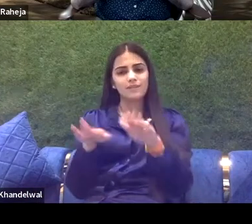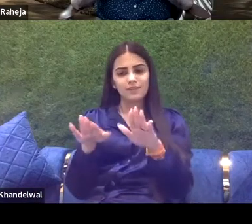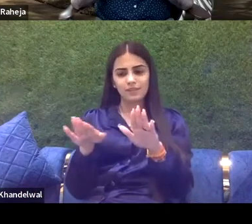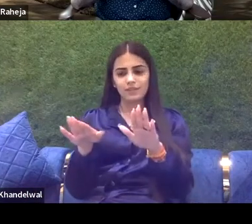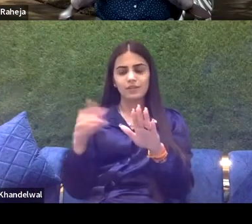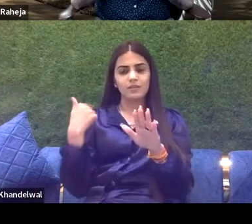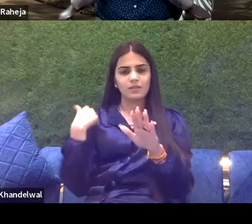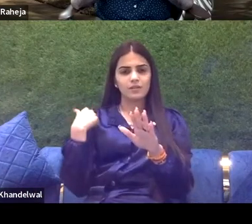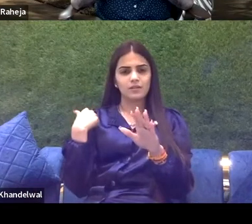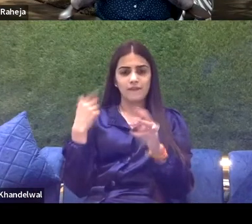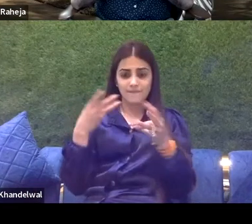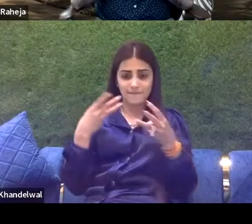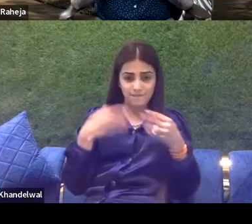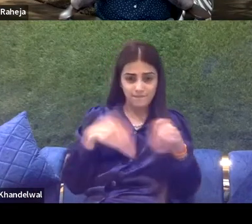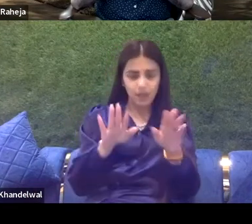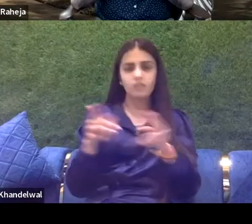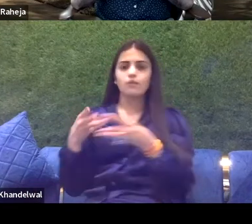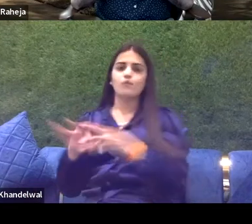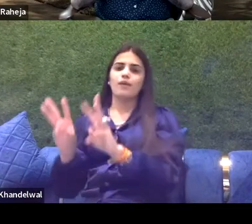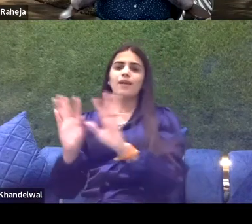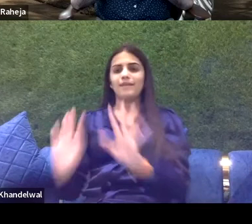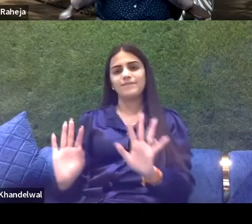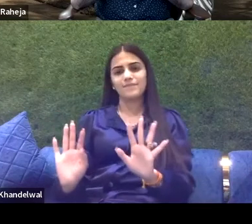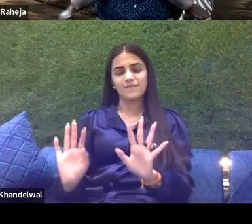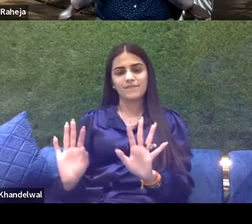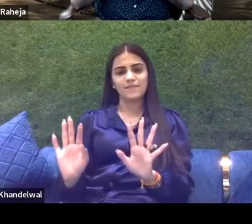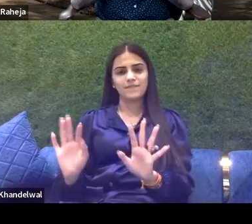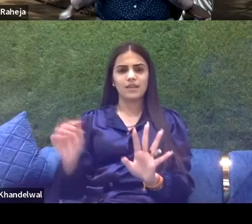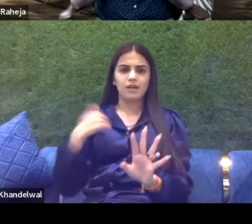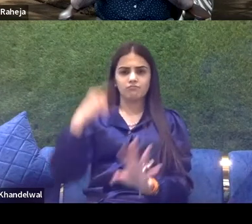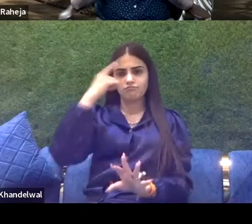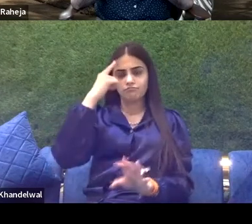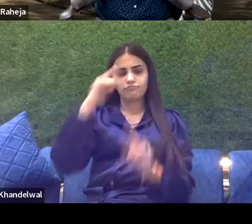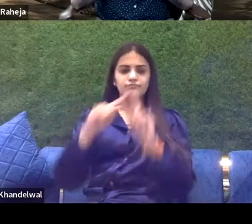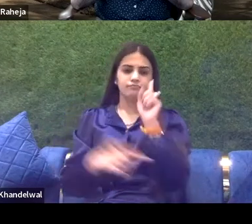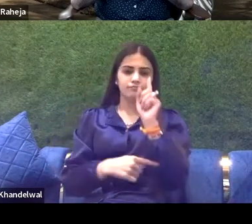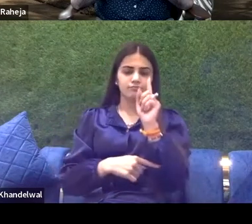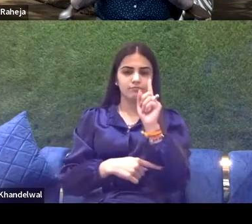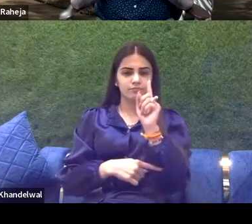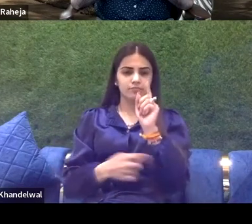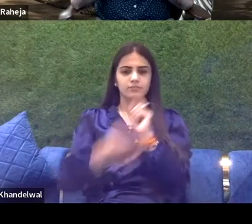there is a way. You have to make it happen. I think at the end of the day, I was just,